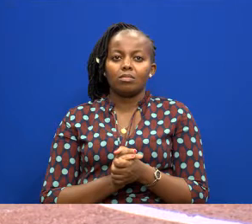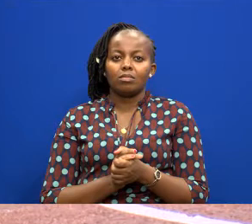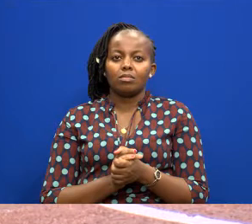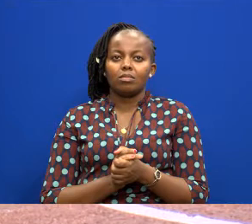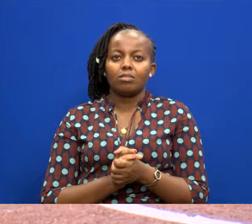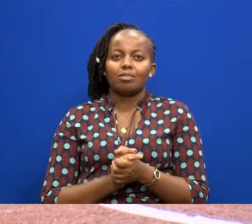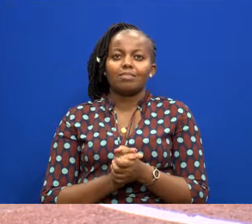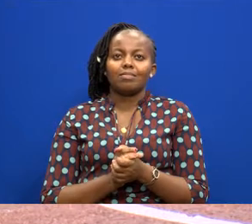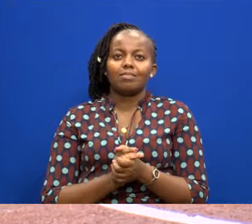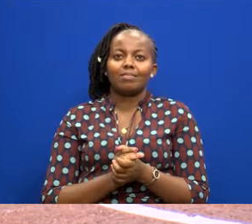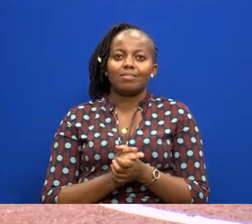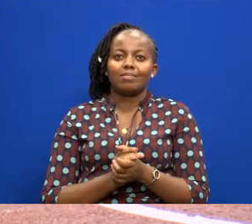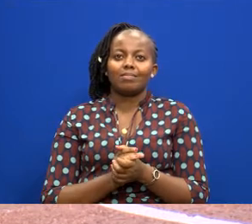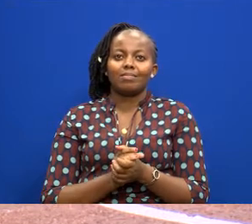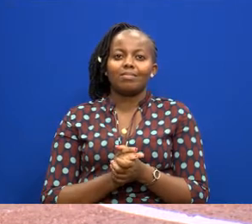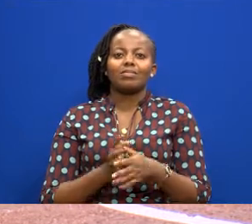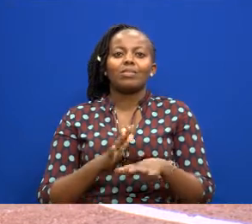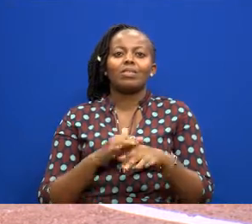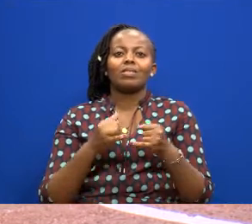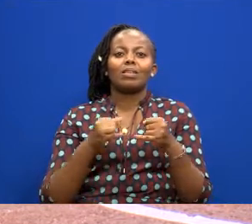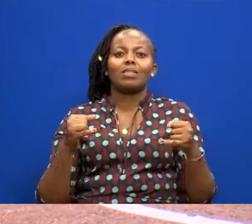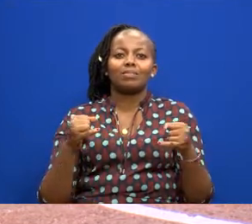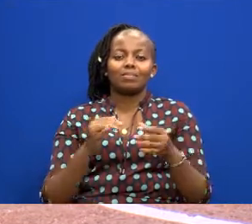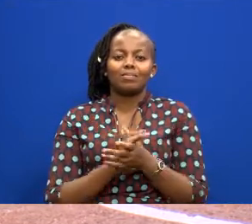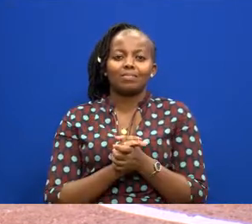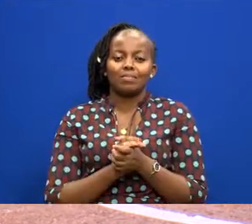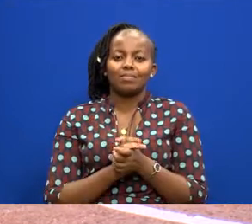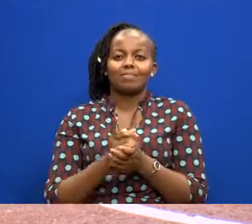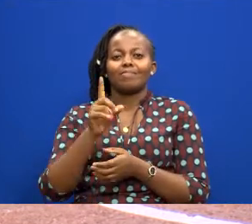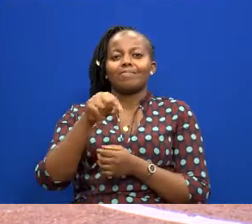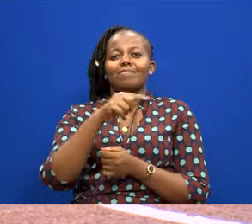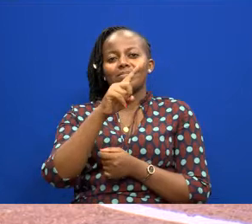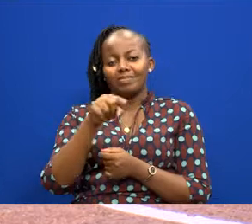The line. On the line. Yes. It's a band. Next.